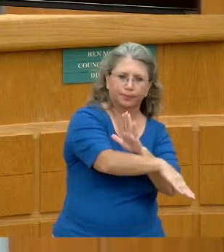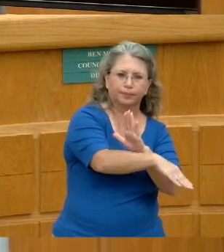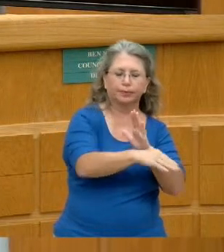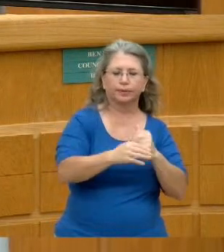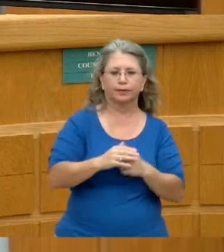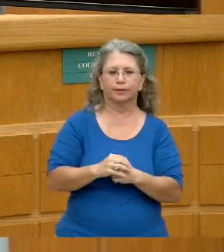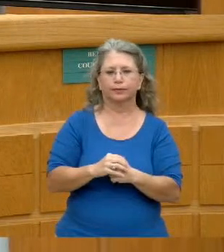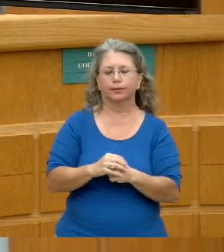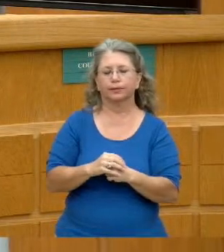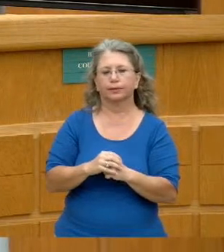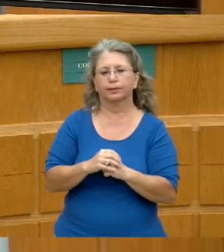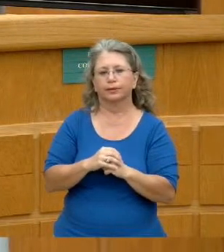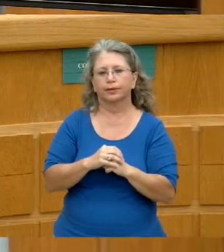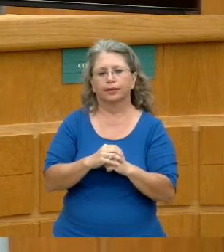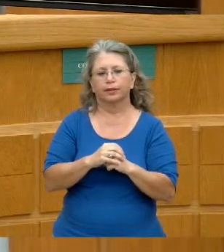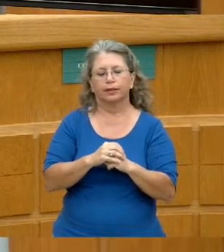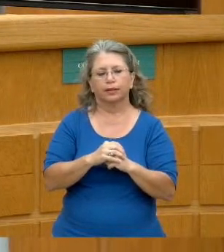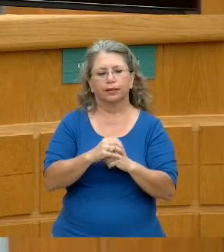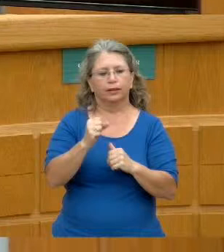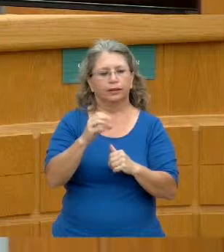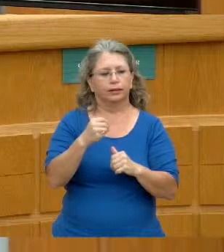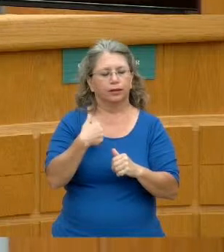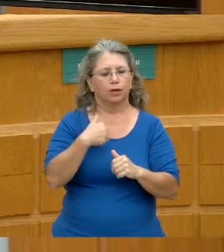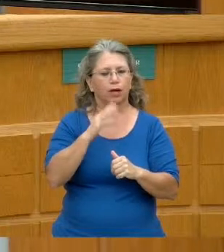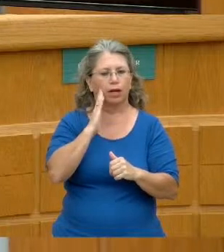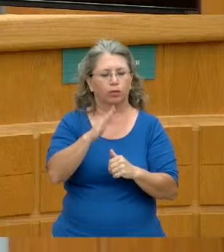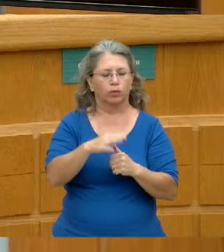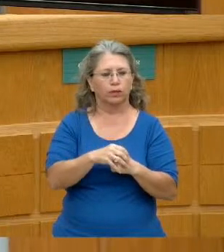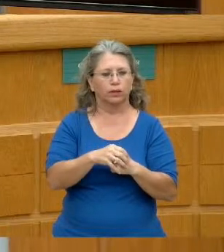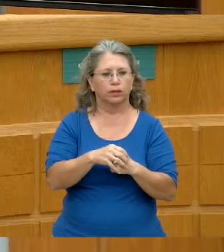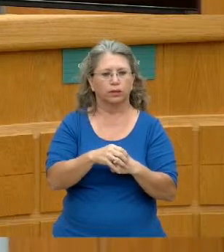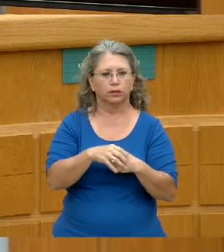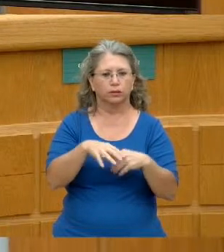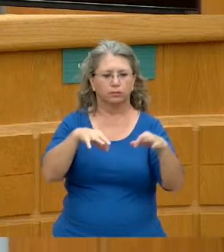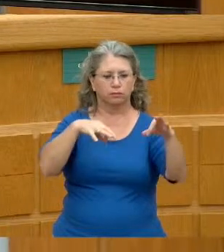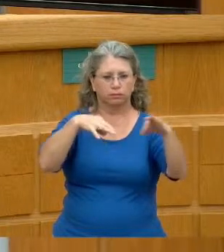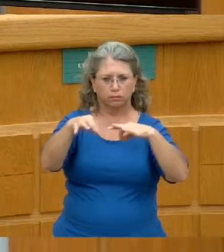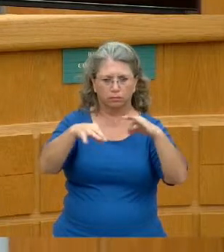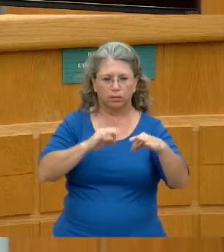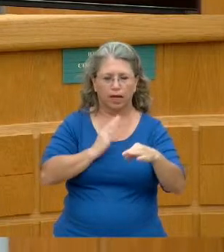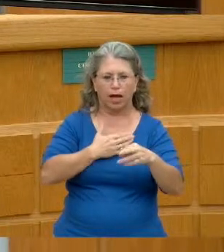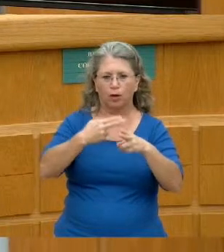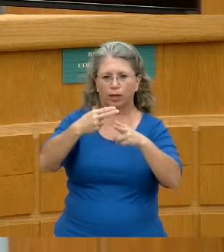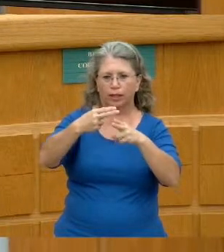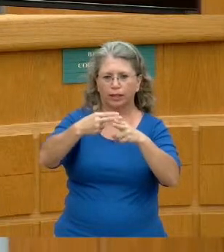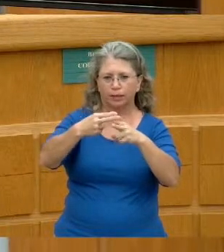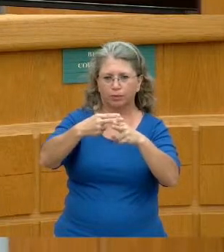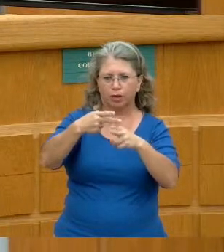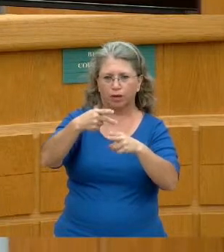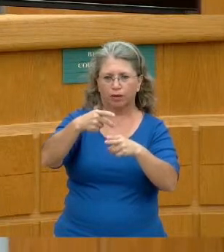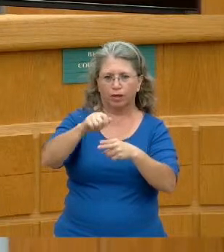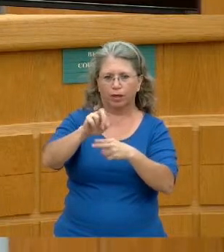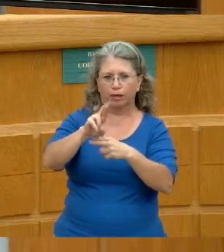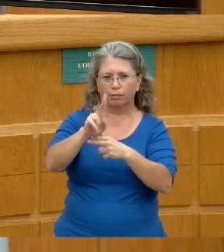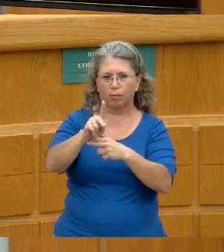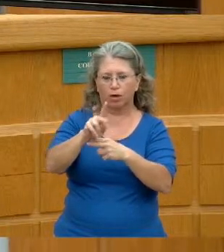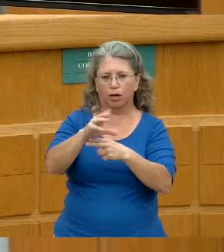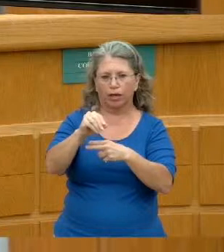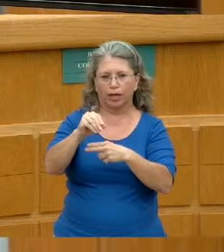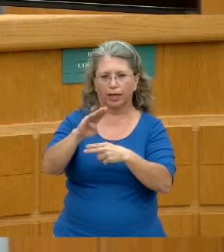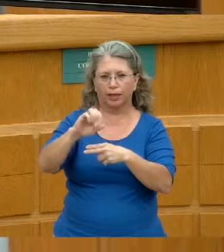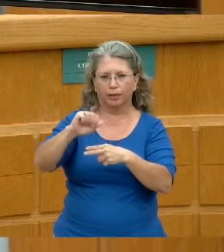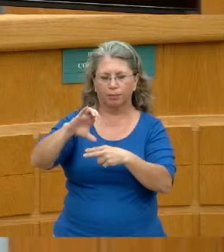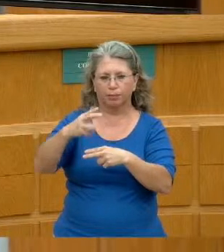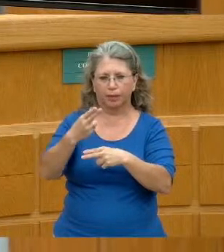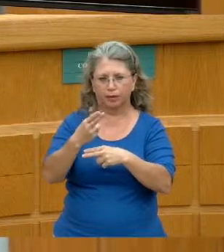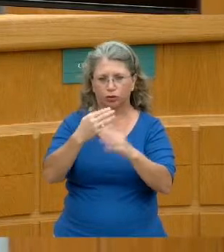down. Okay, so what I want to do is go over with you our temporary park and beach restrictions. And there's 3 things